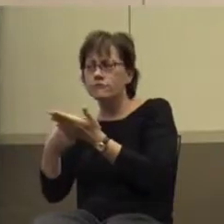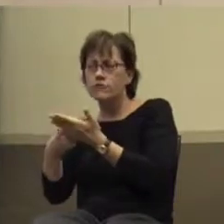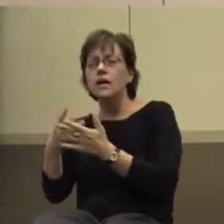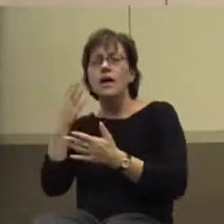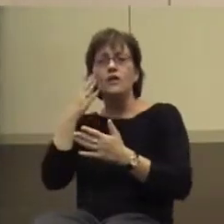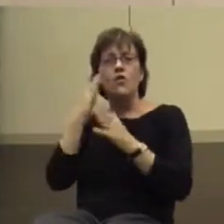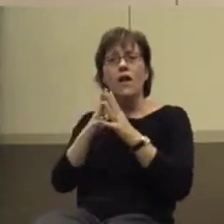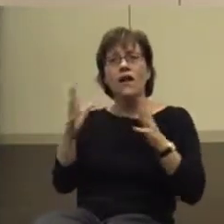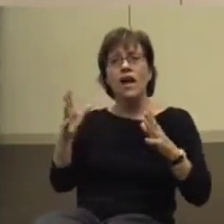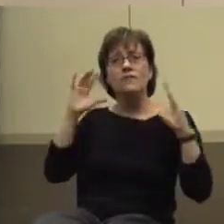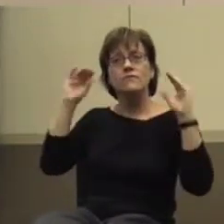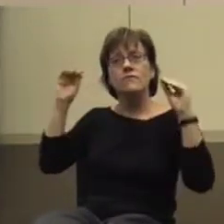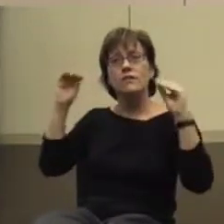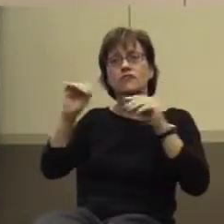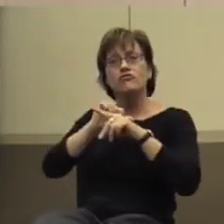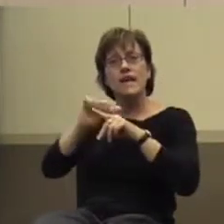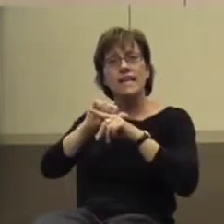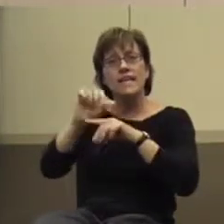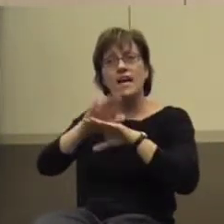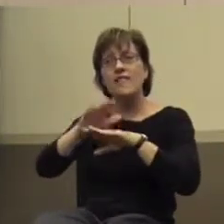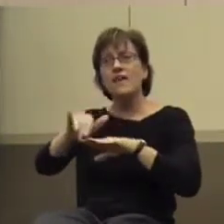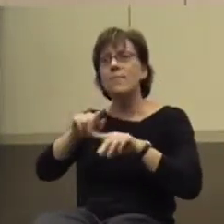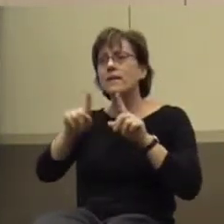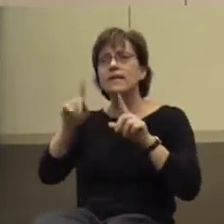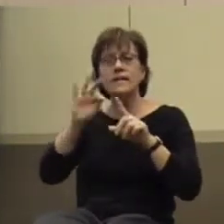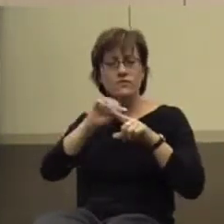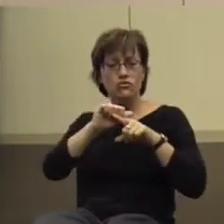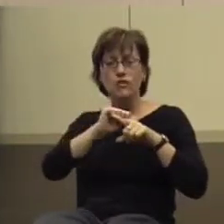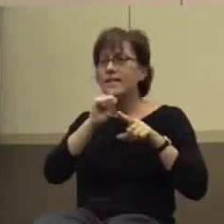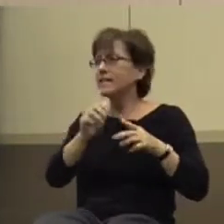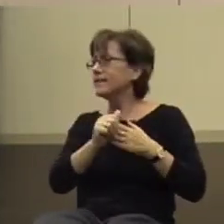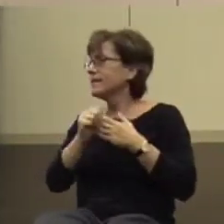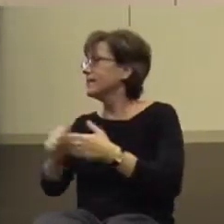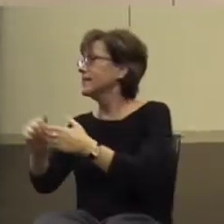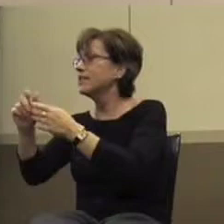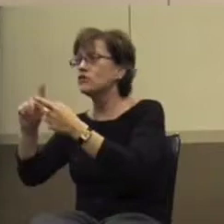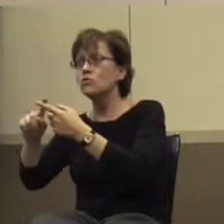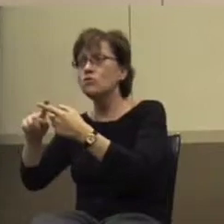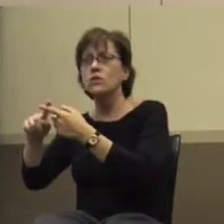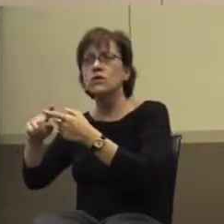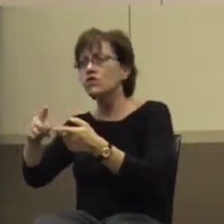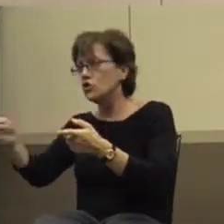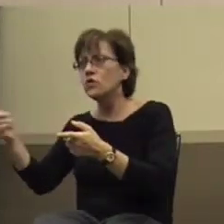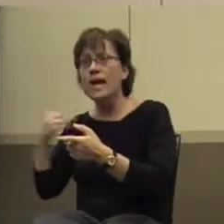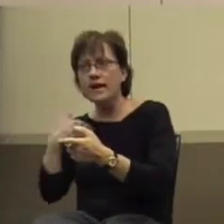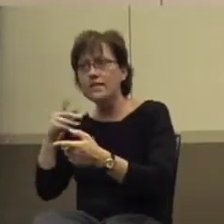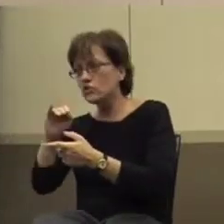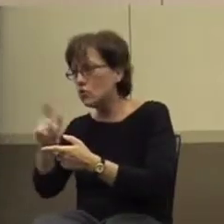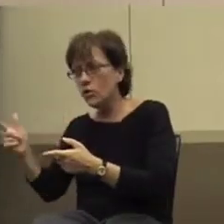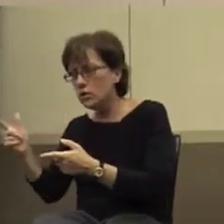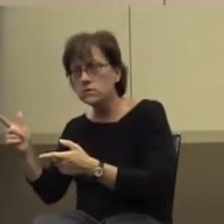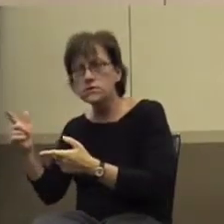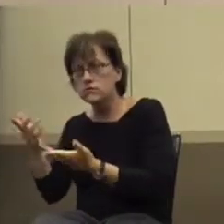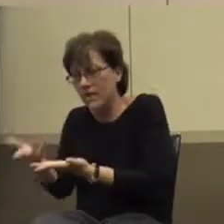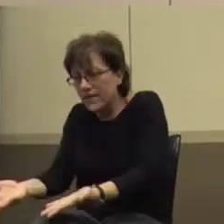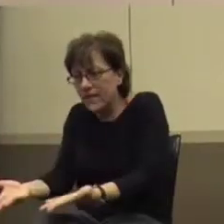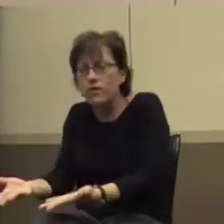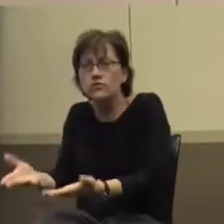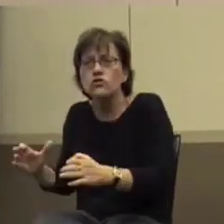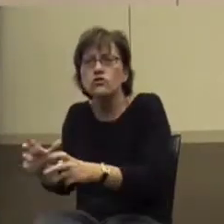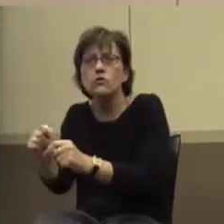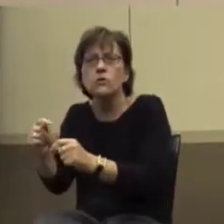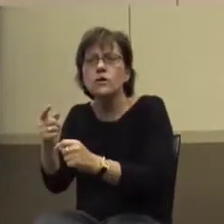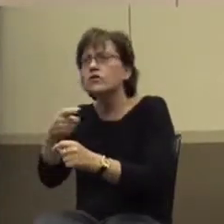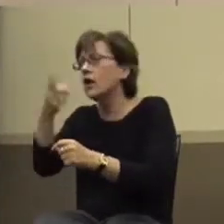lead to, you just having tools at your disposal, you need those, right? So when you're out there to be able to collect data in a wide variety of ways.